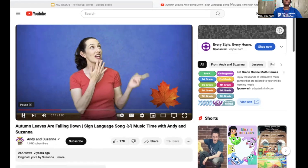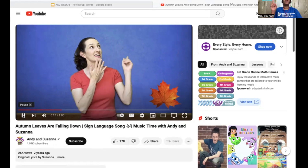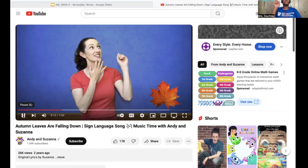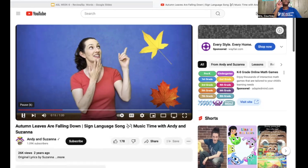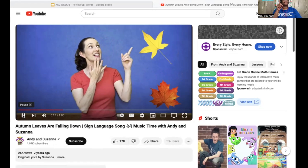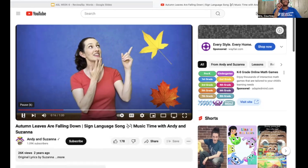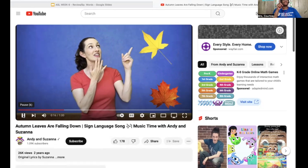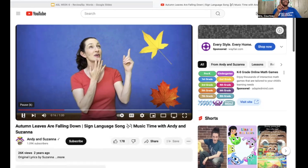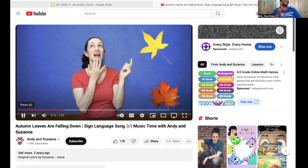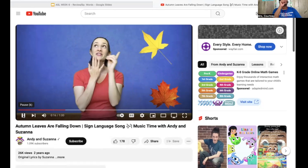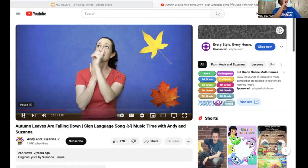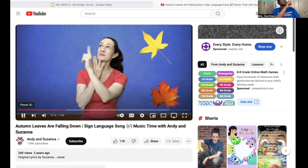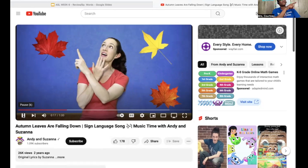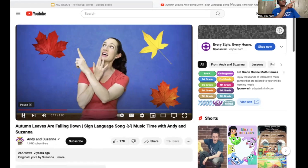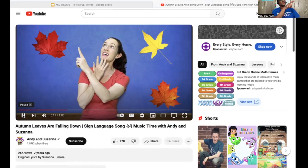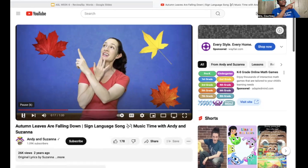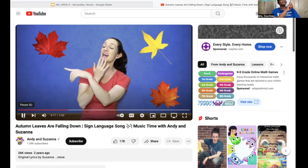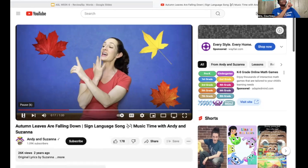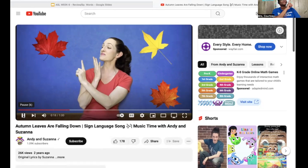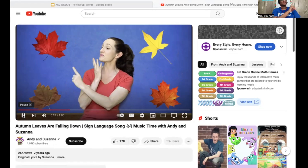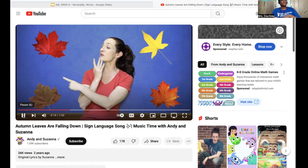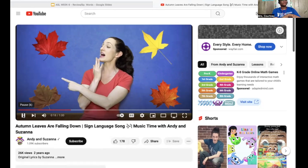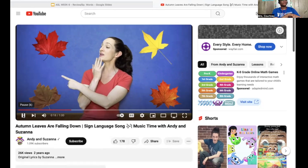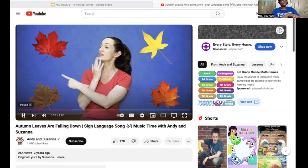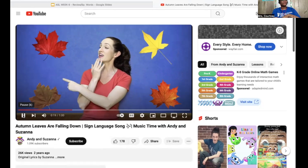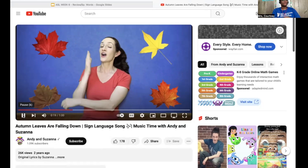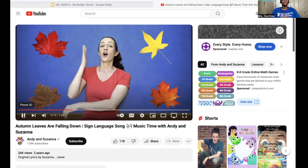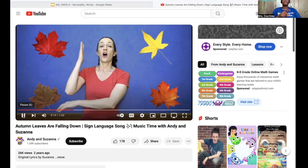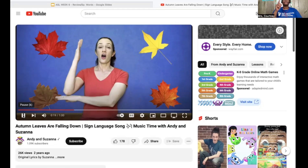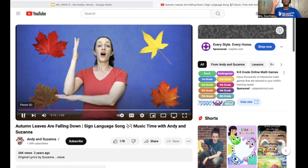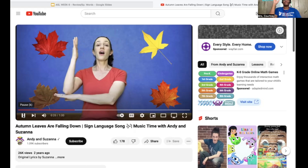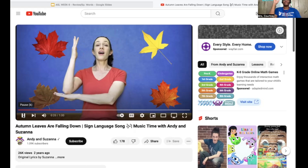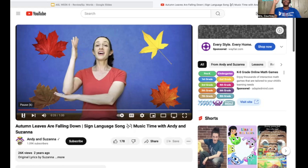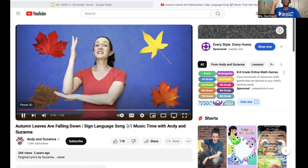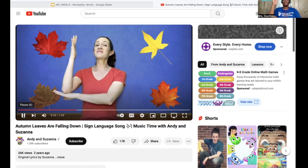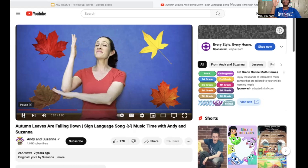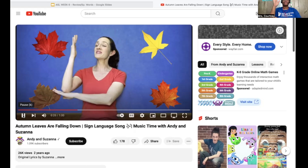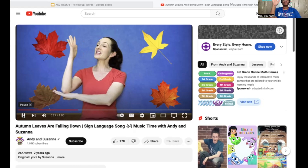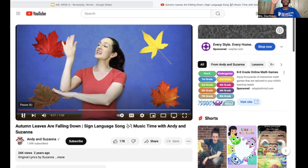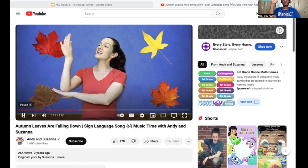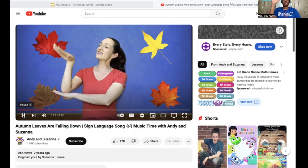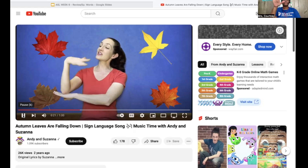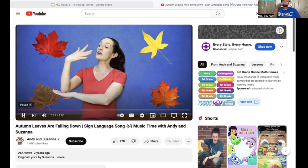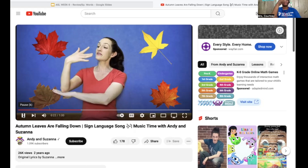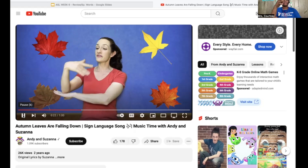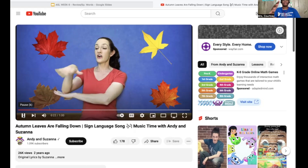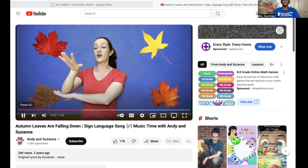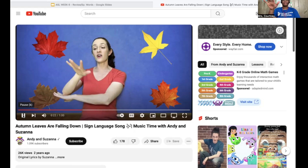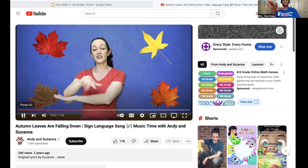Orange and yellow and red and brown. Autumn leaves